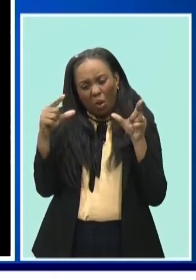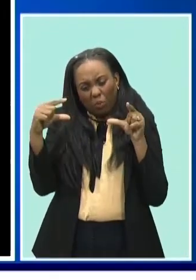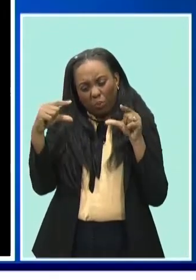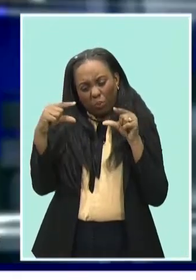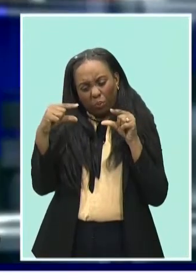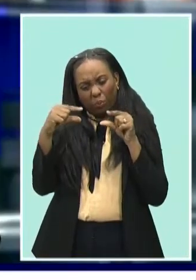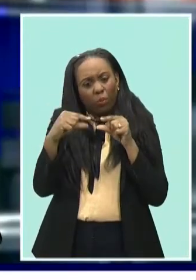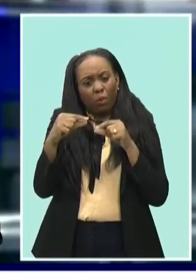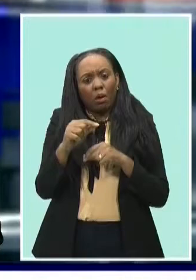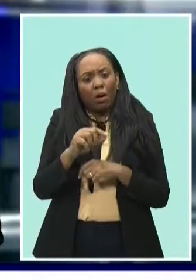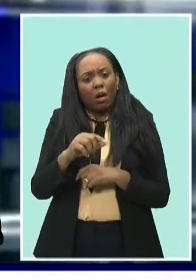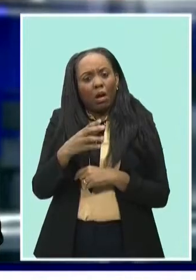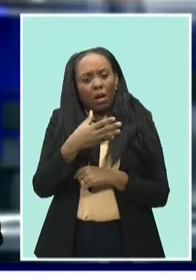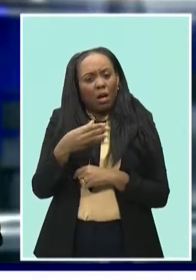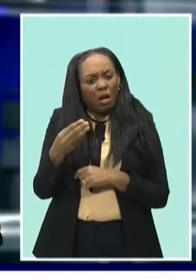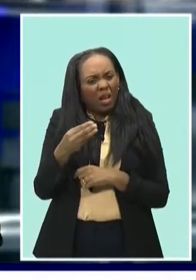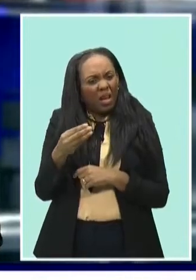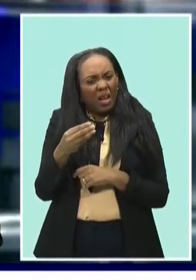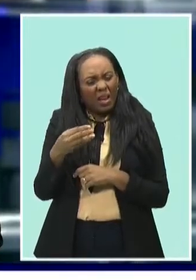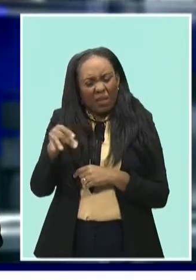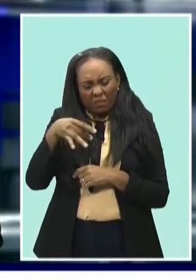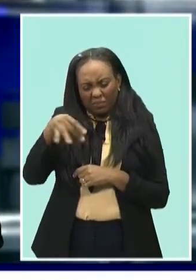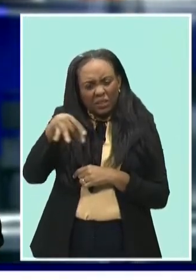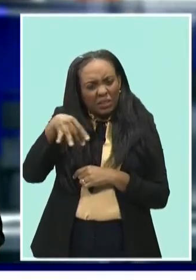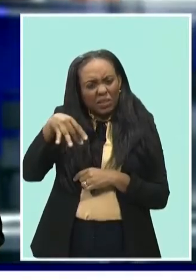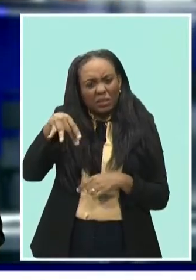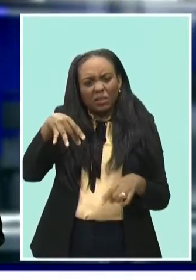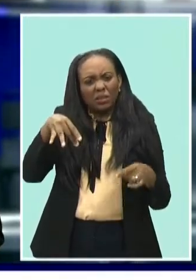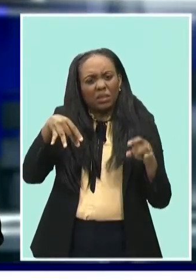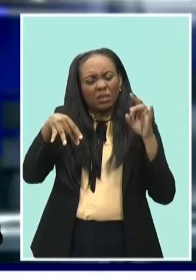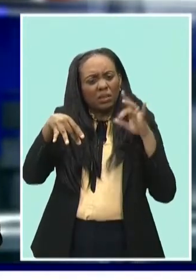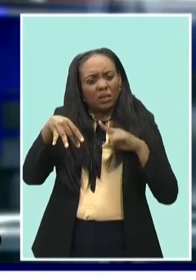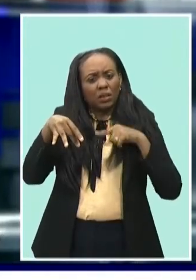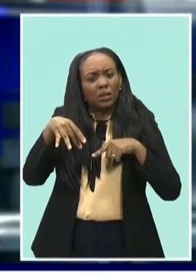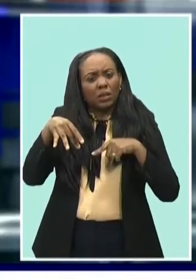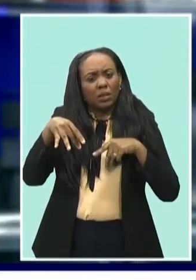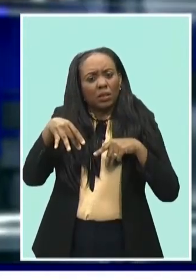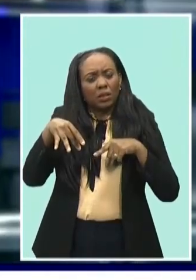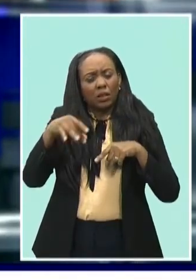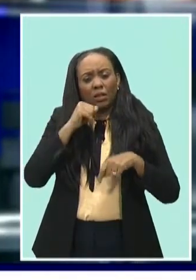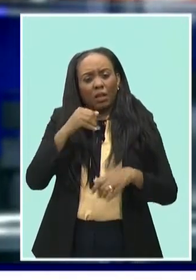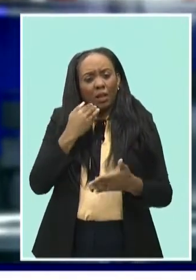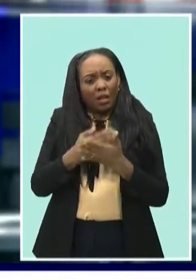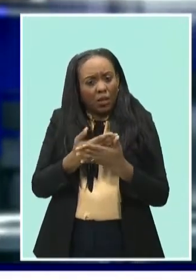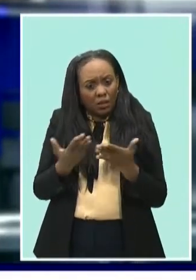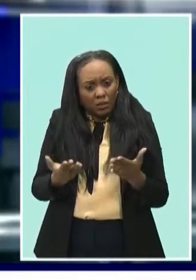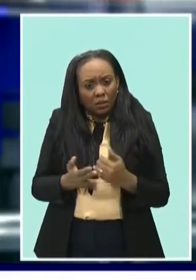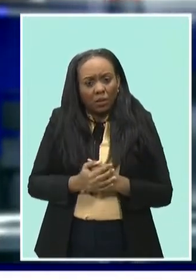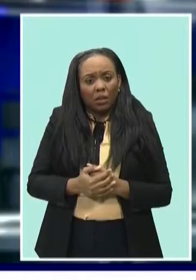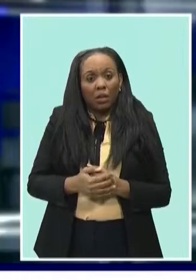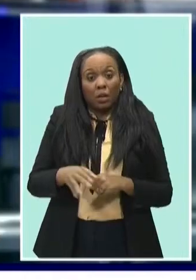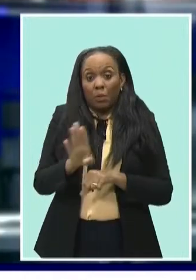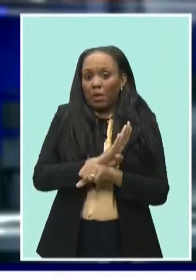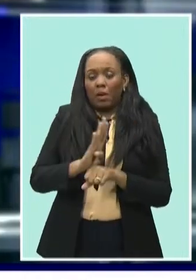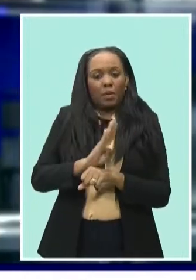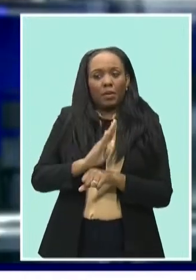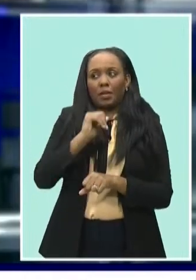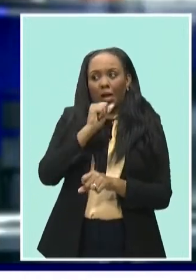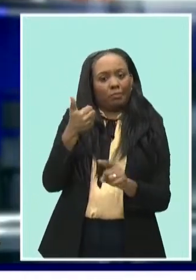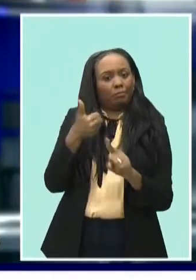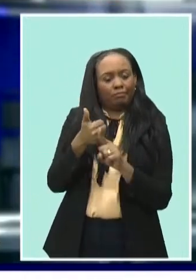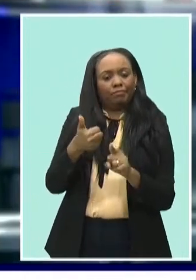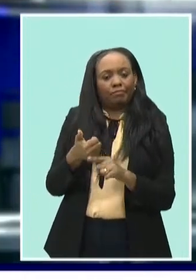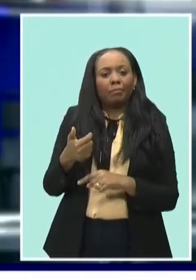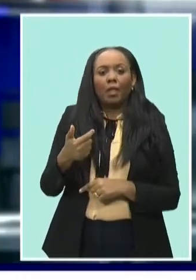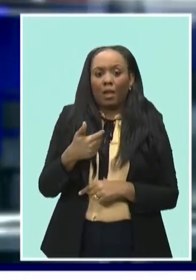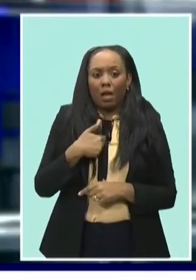inferior rubber. Now, meanwhile, so far indications are that Barbados has not been affected. I reached out to the local distributor